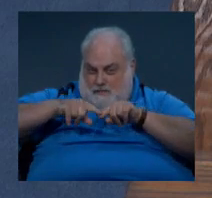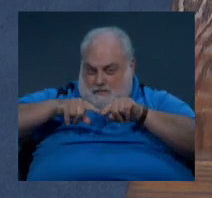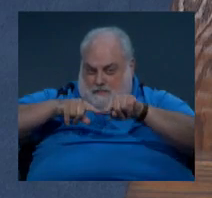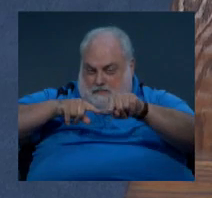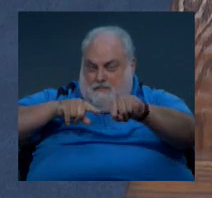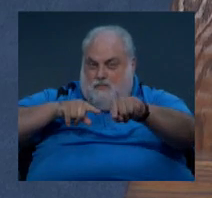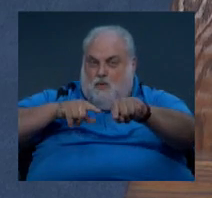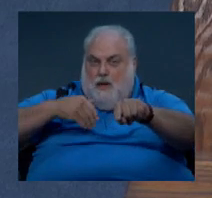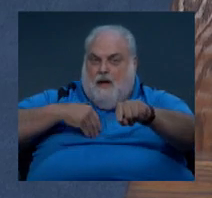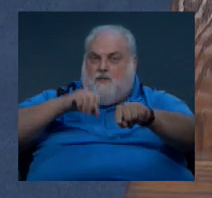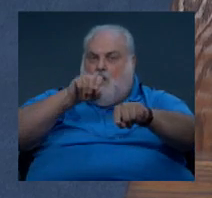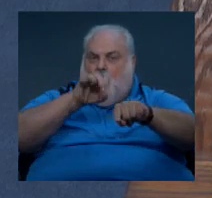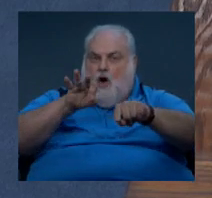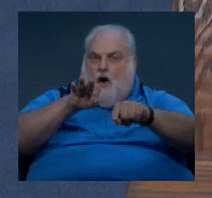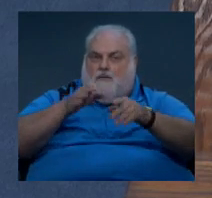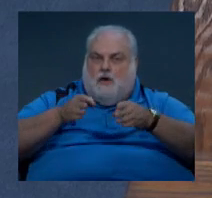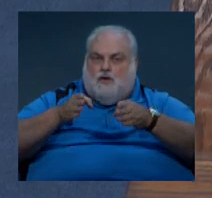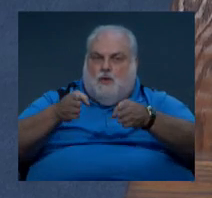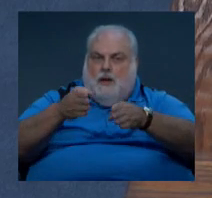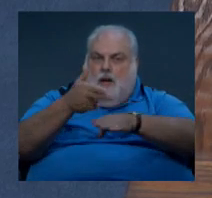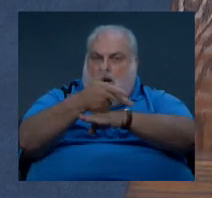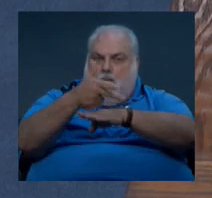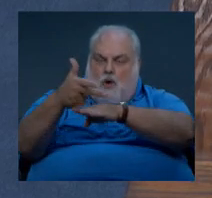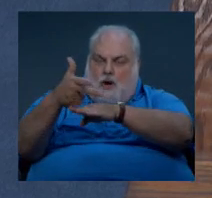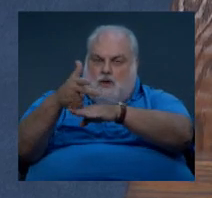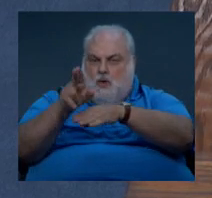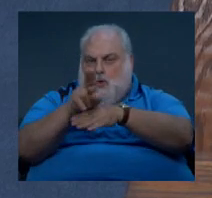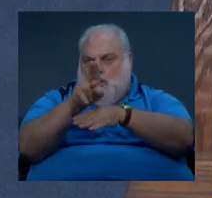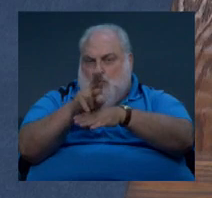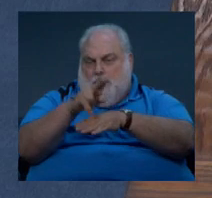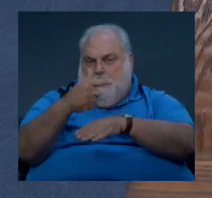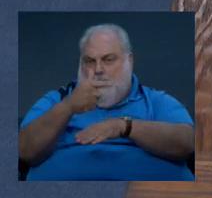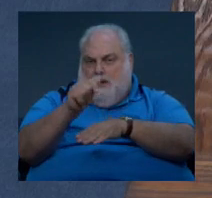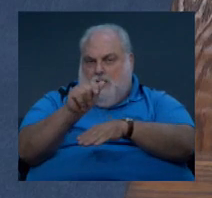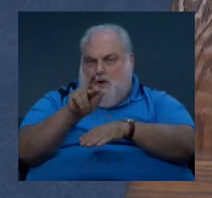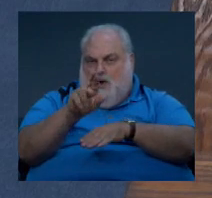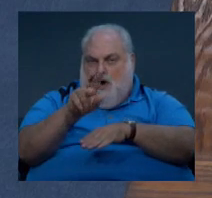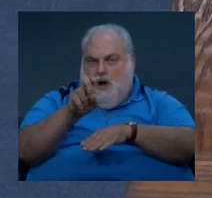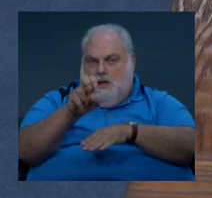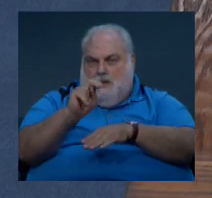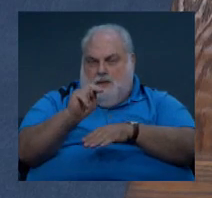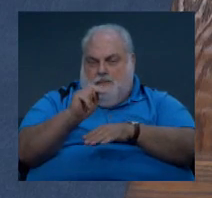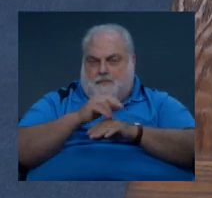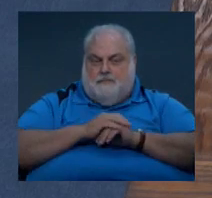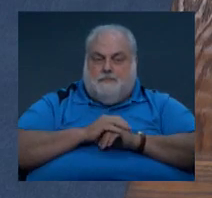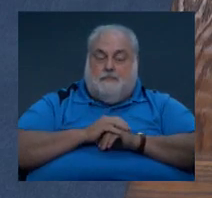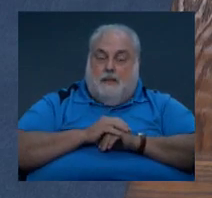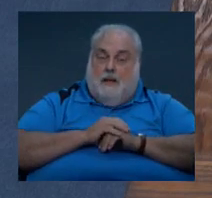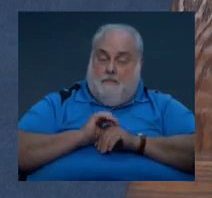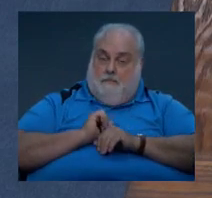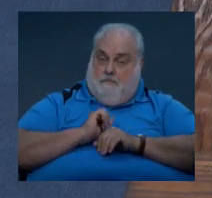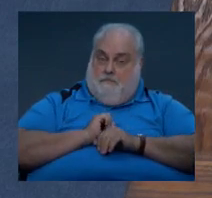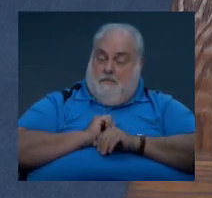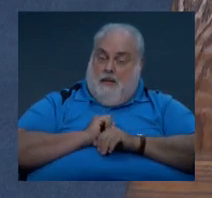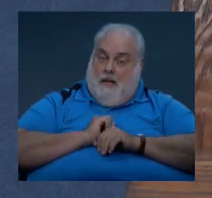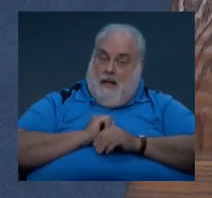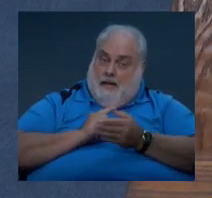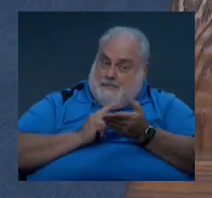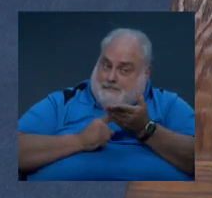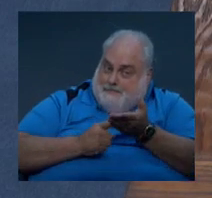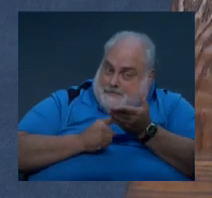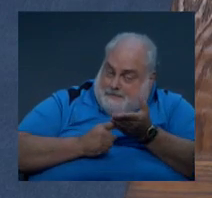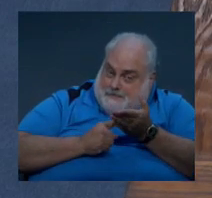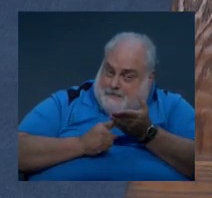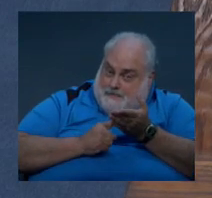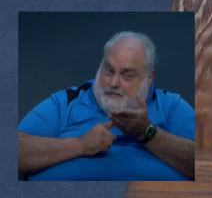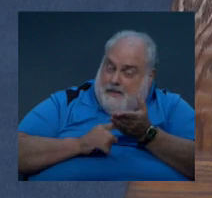have off-street parking for people who are going to use the garden. I told her that if